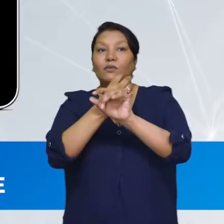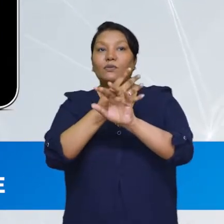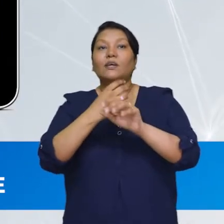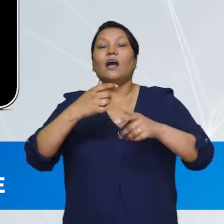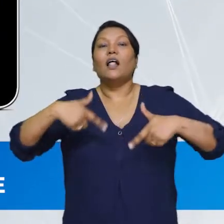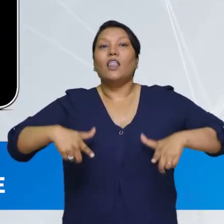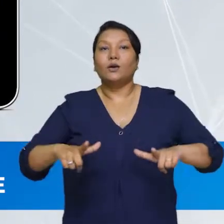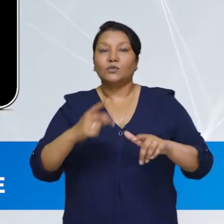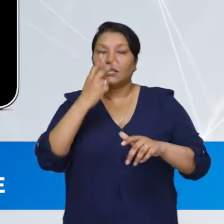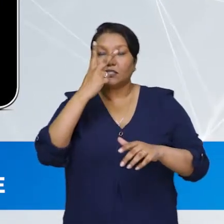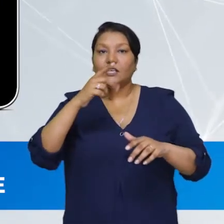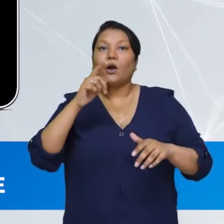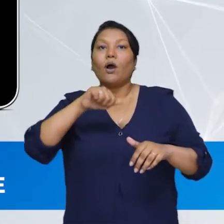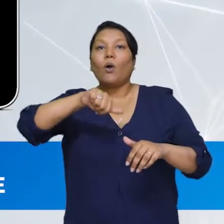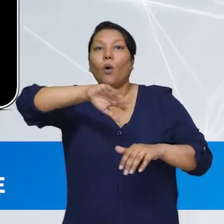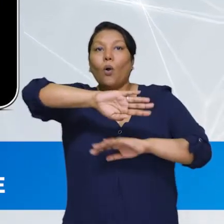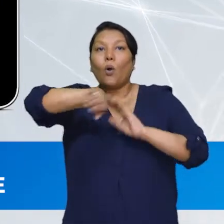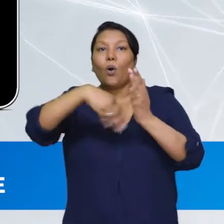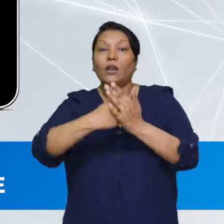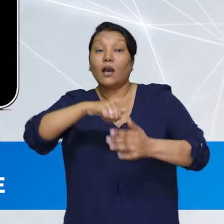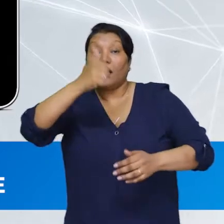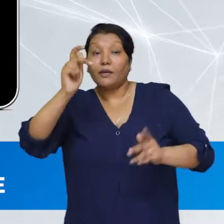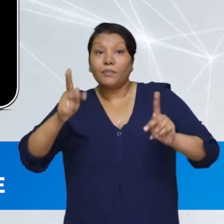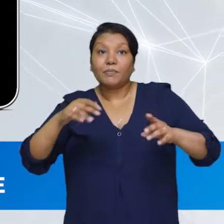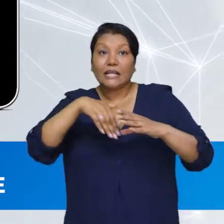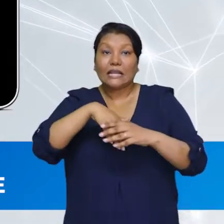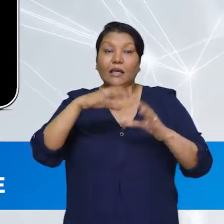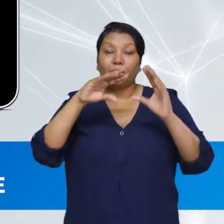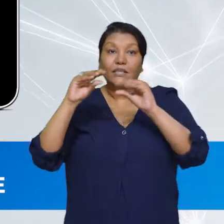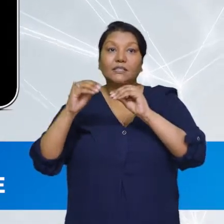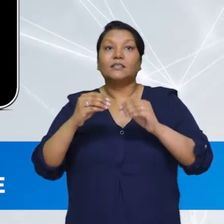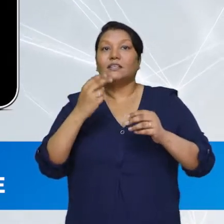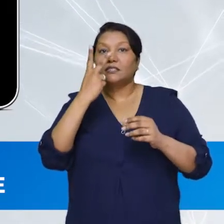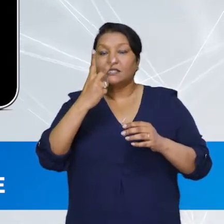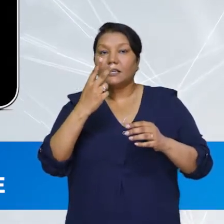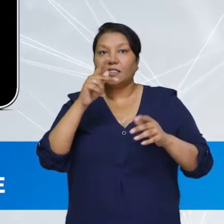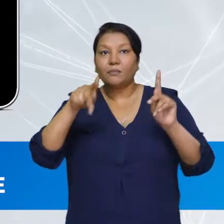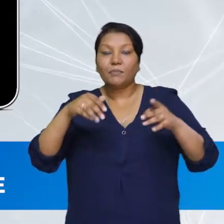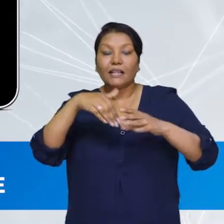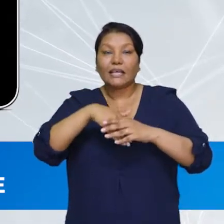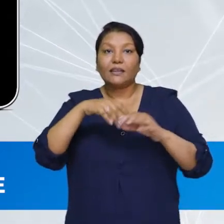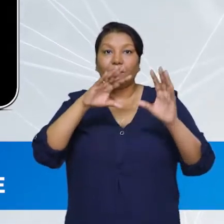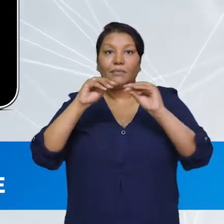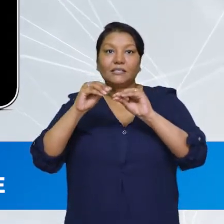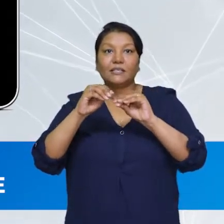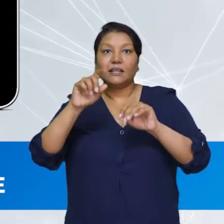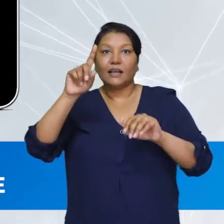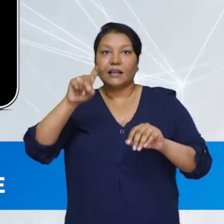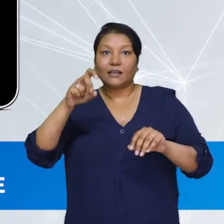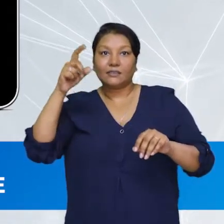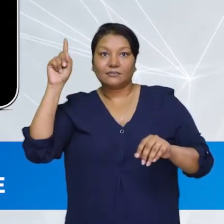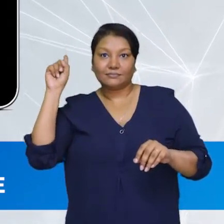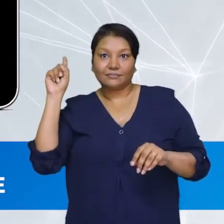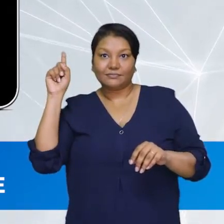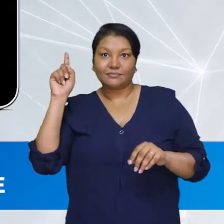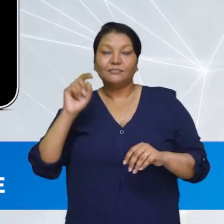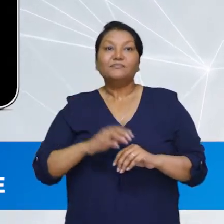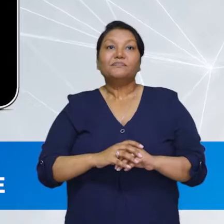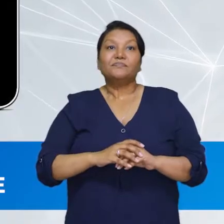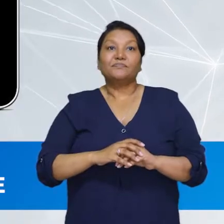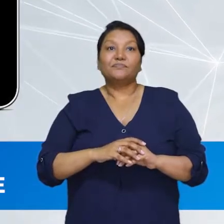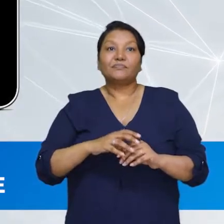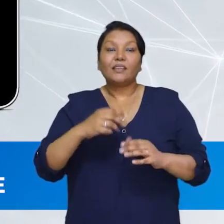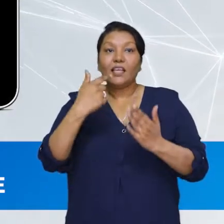conferencing apps allows you to view the participants on a call. To view the participant, click on the icon that appears